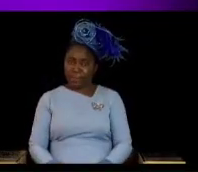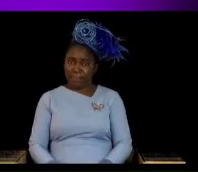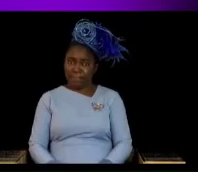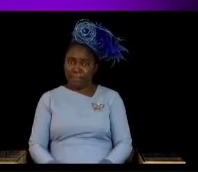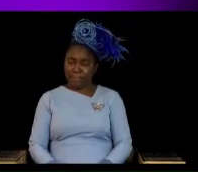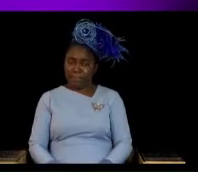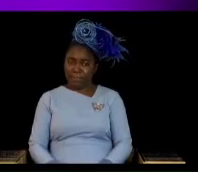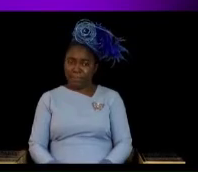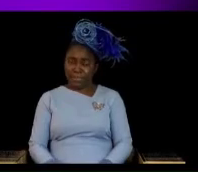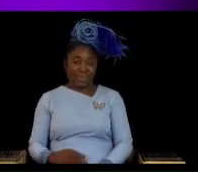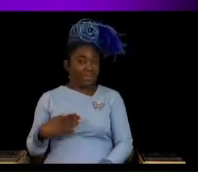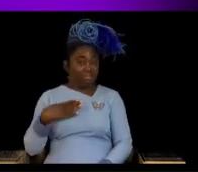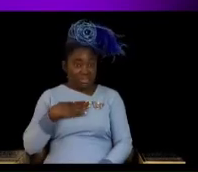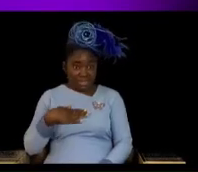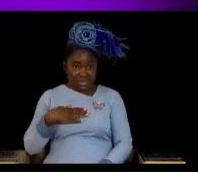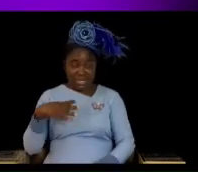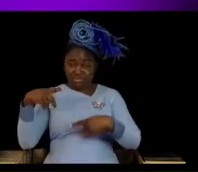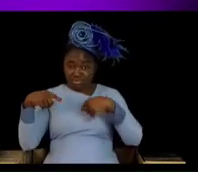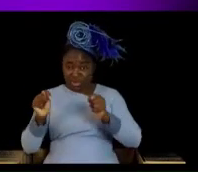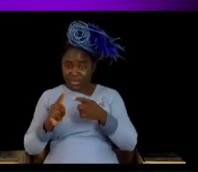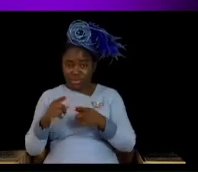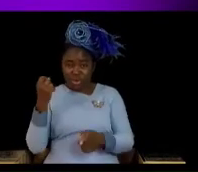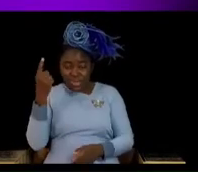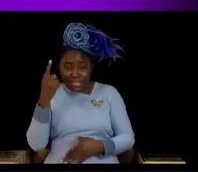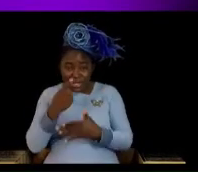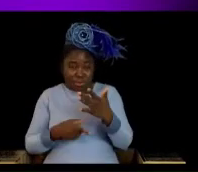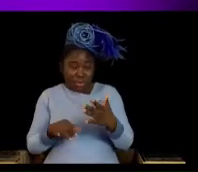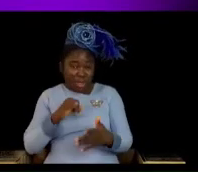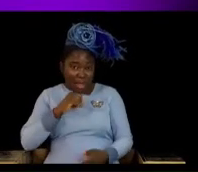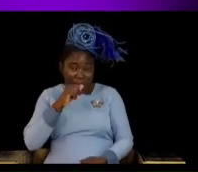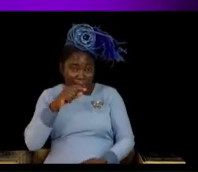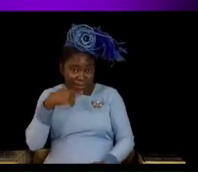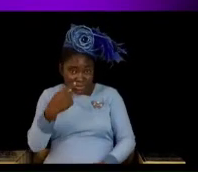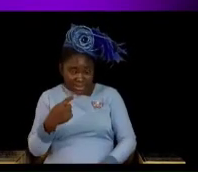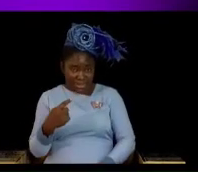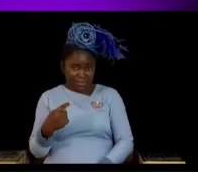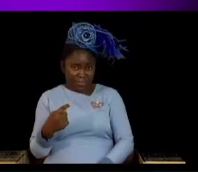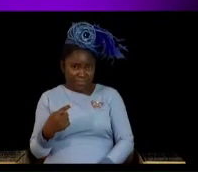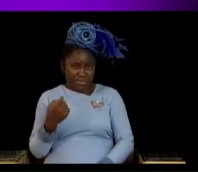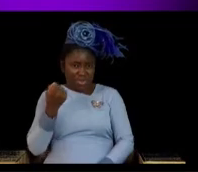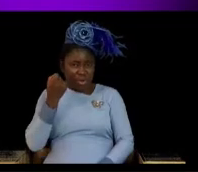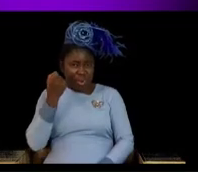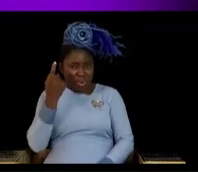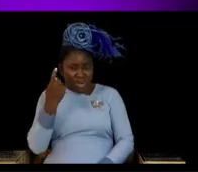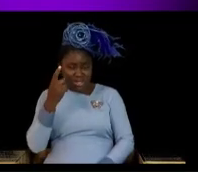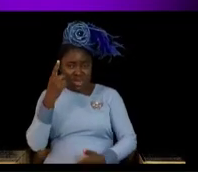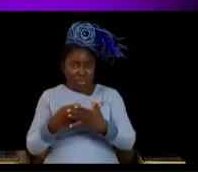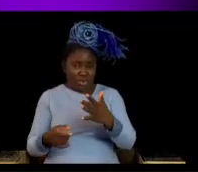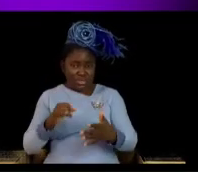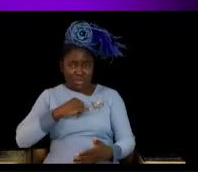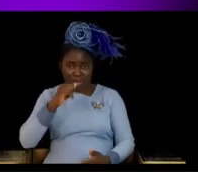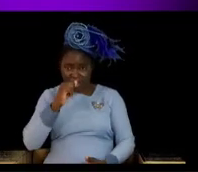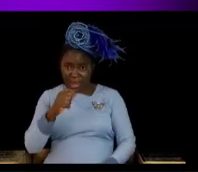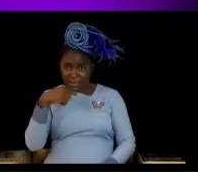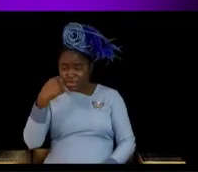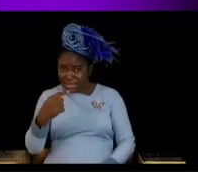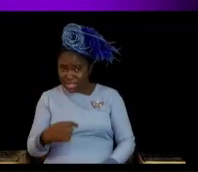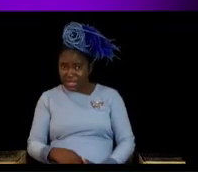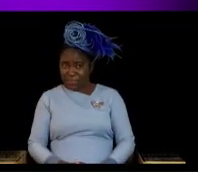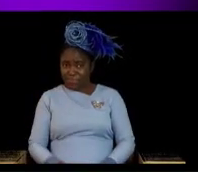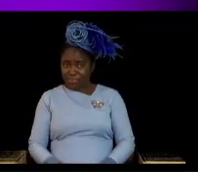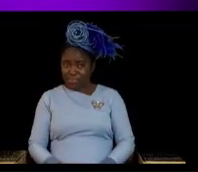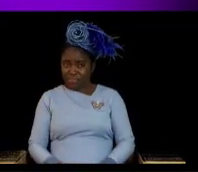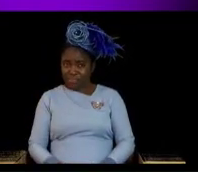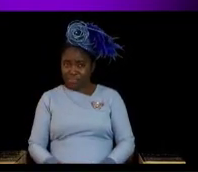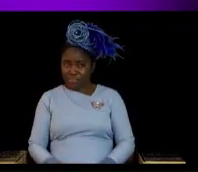Please try and understand what I'm saying now. Understand what I'm really saying now.